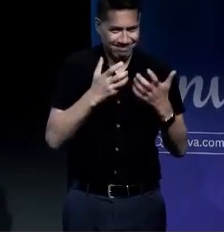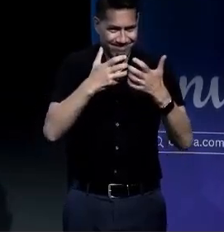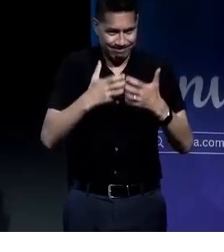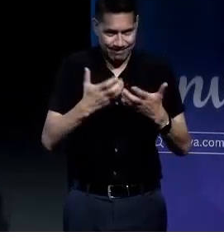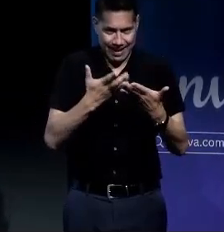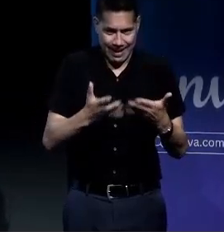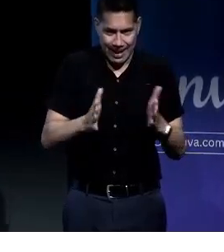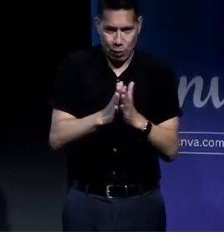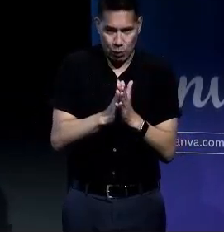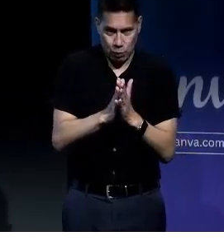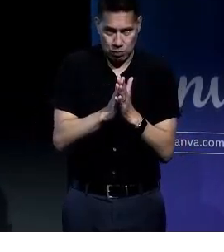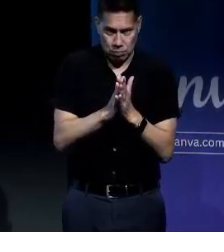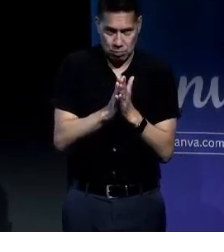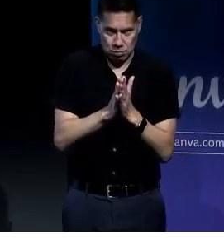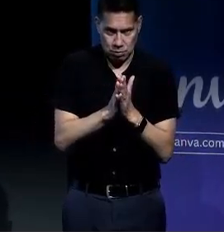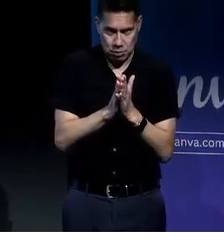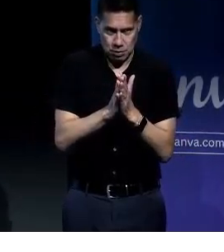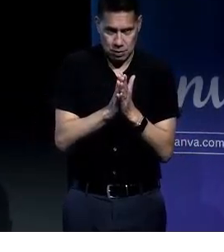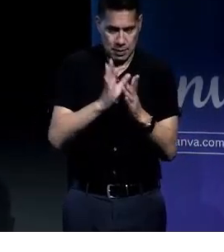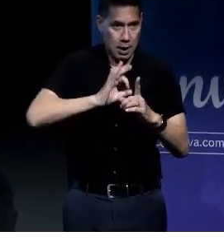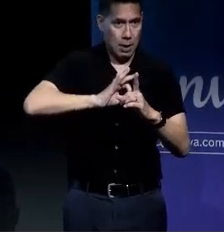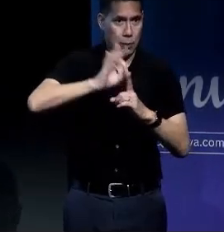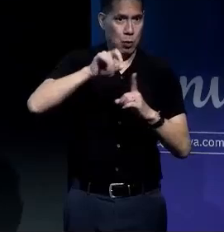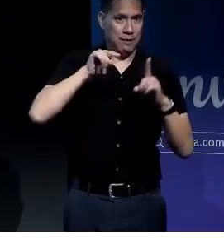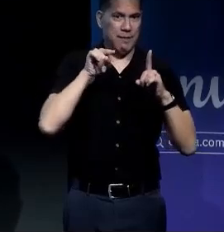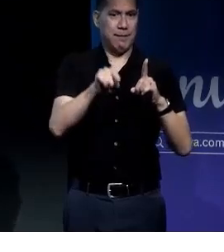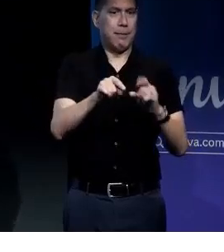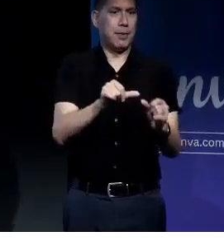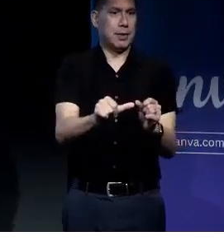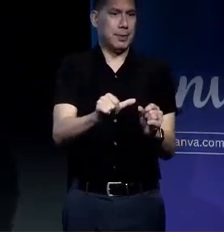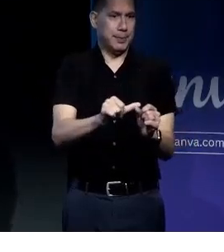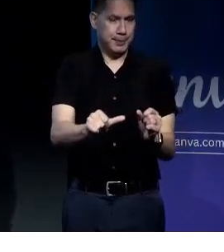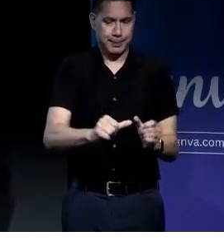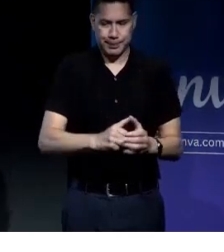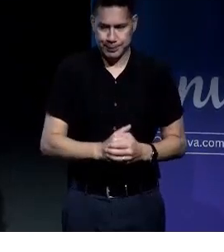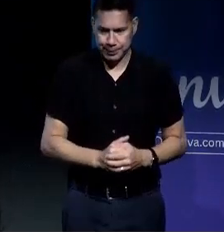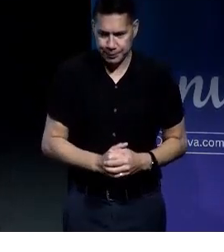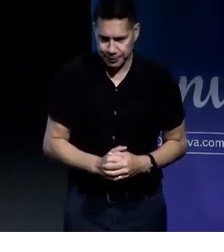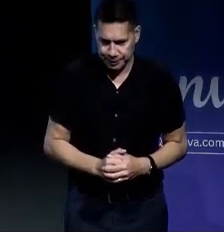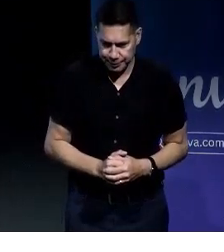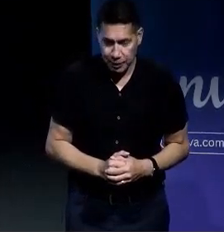to do this better. A